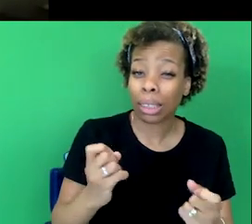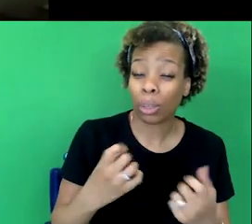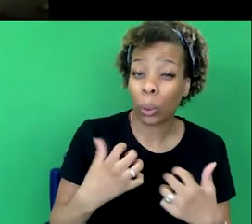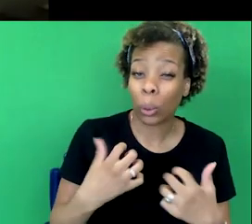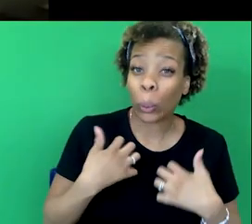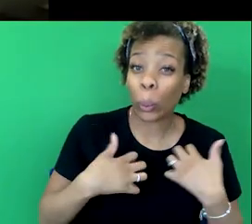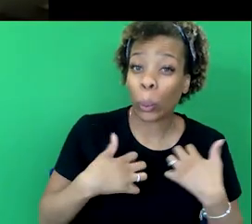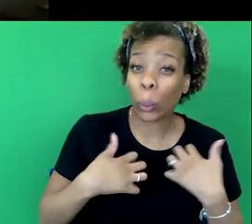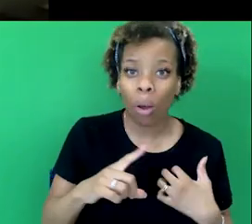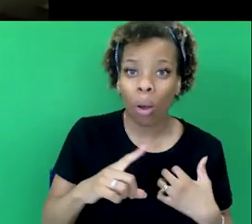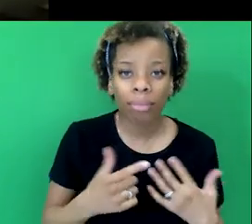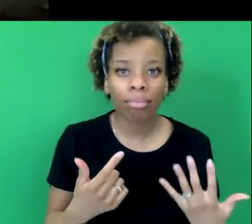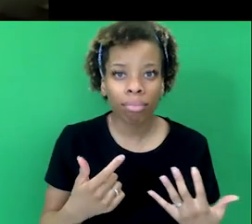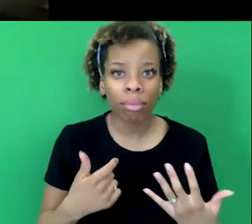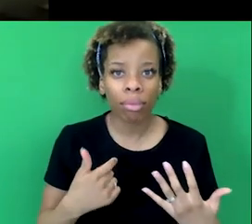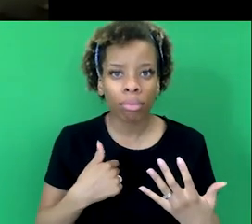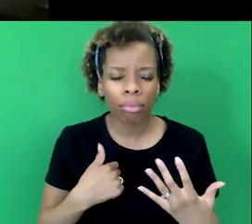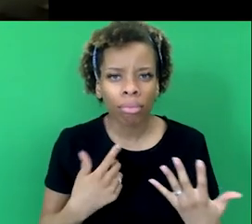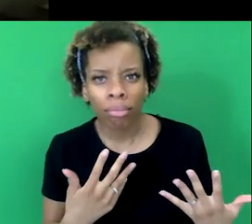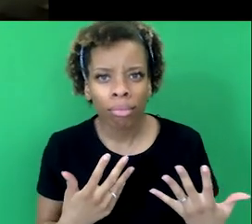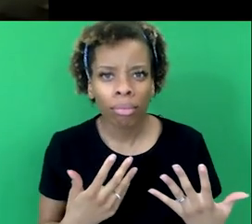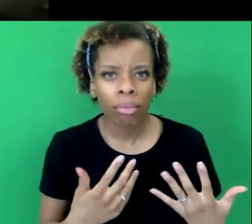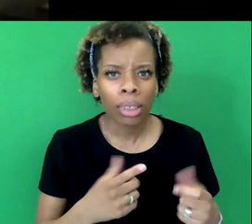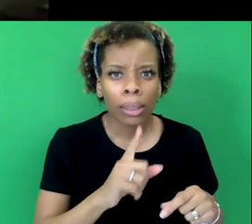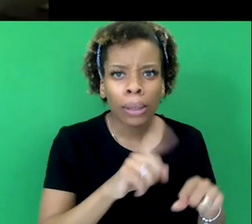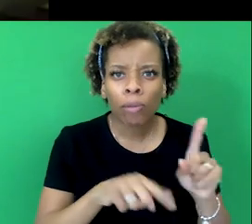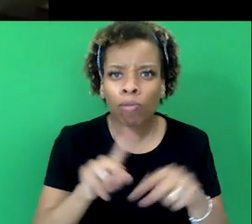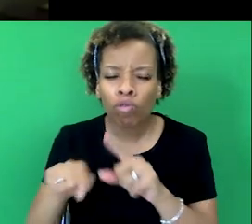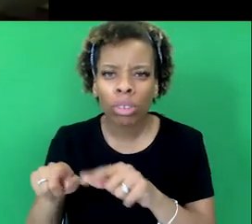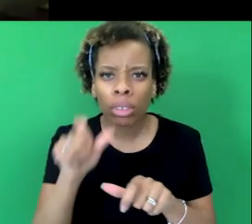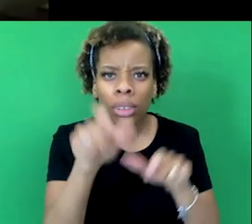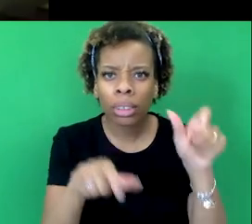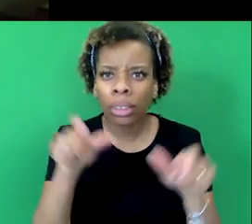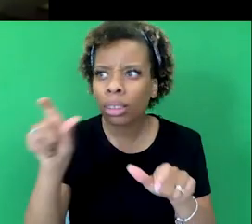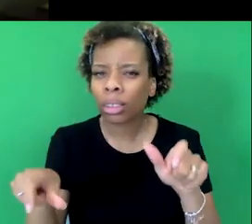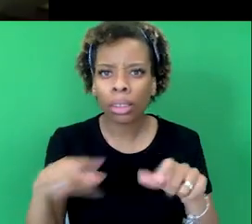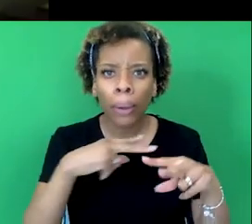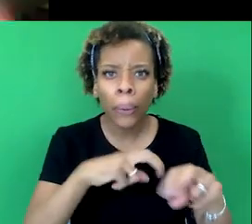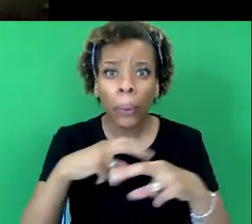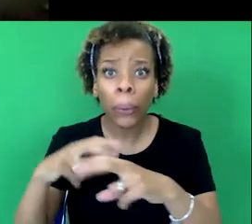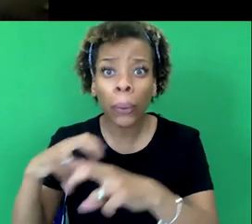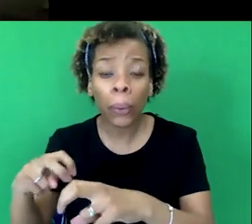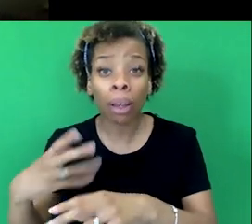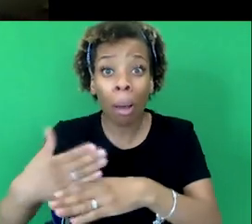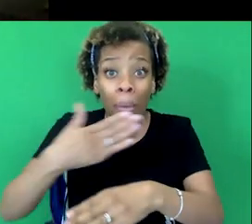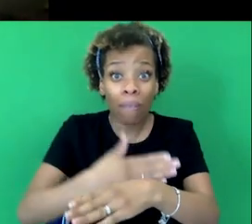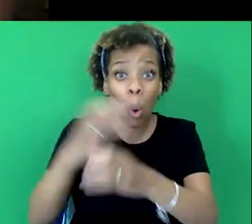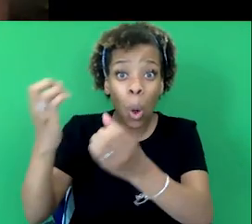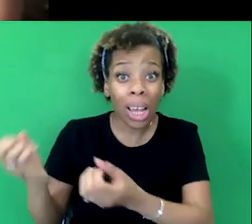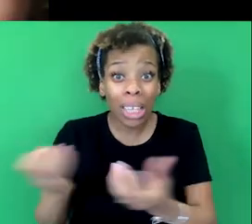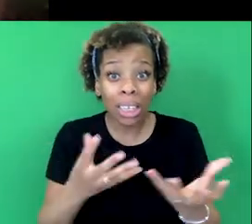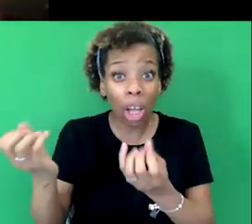exploring ideas about difference before there was industrial slavery, which